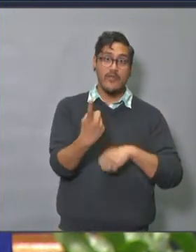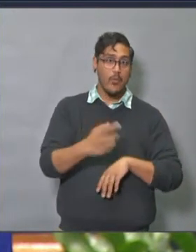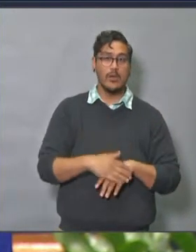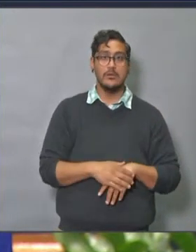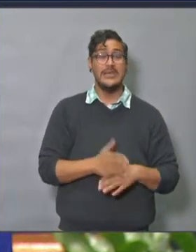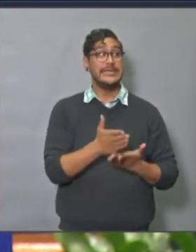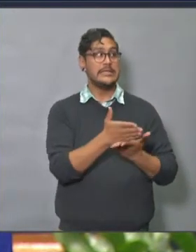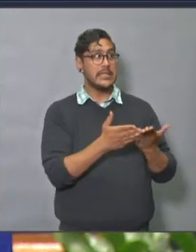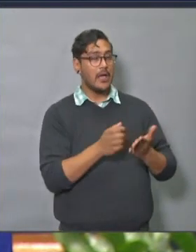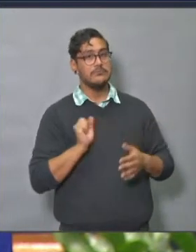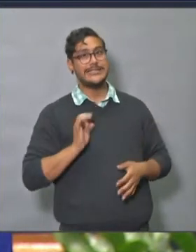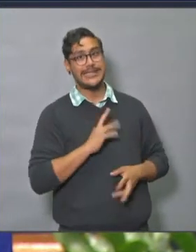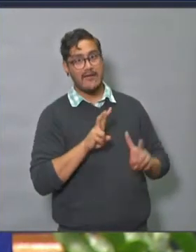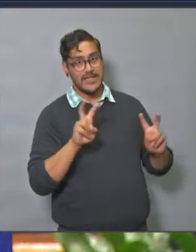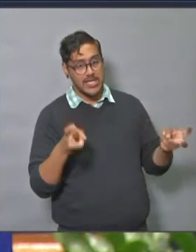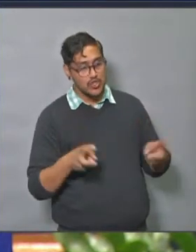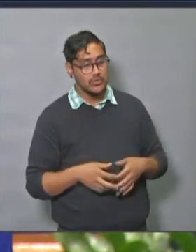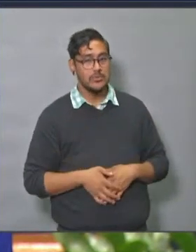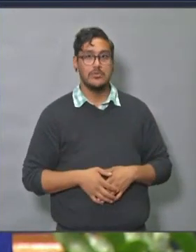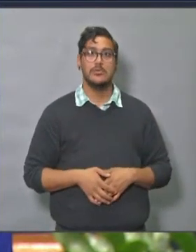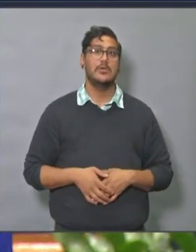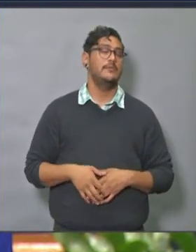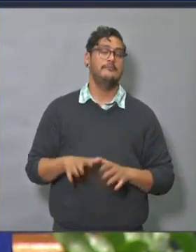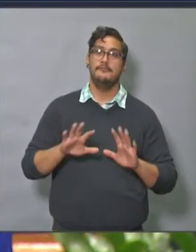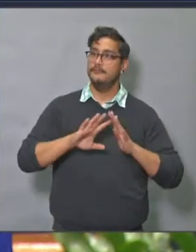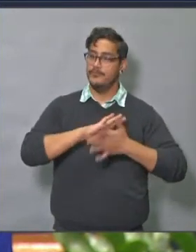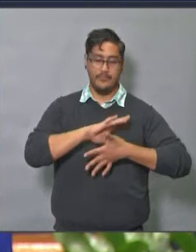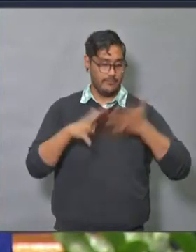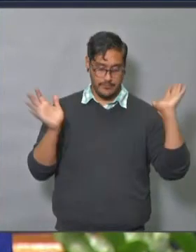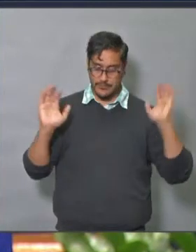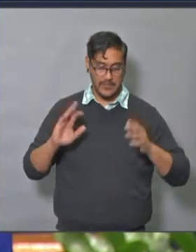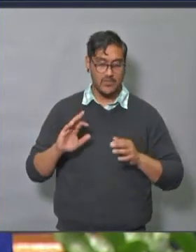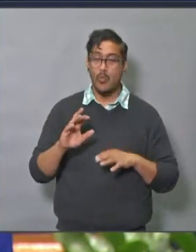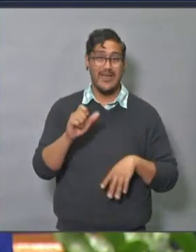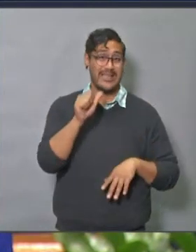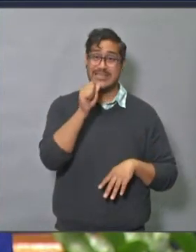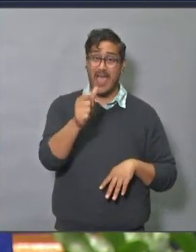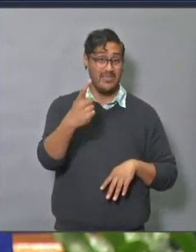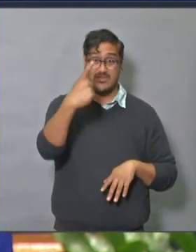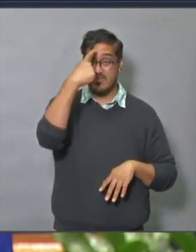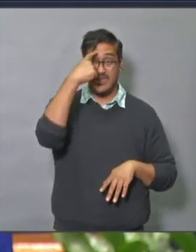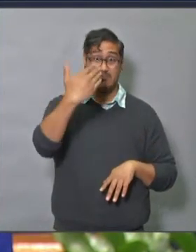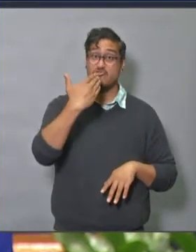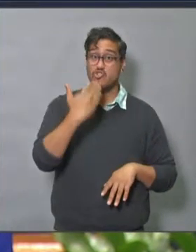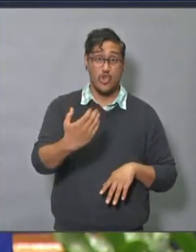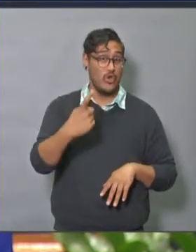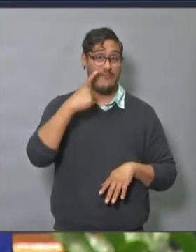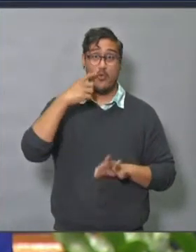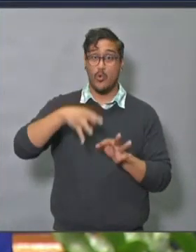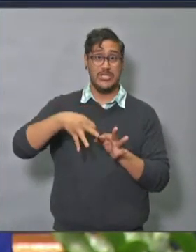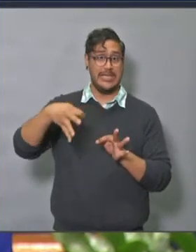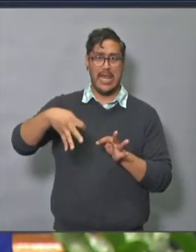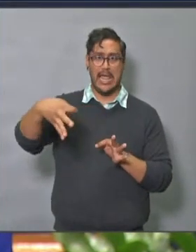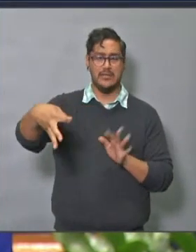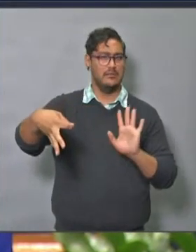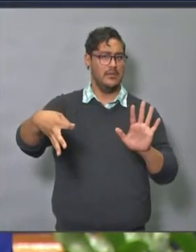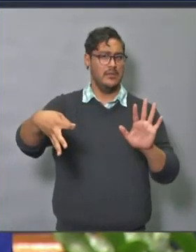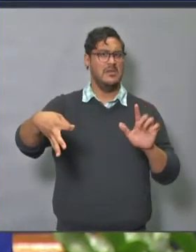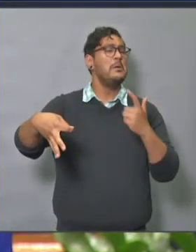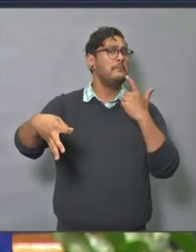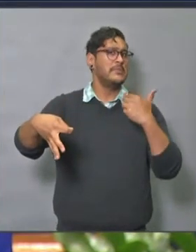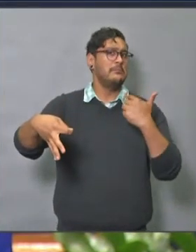of it is staffing issues. So I don't think it's good when there are delays at all, and I'm not apologizing for delays. I don't